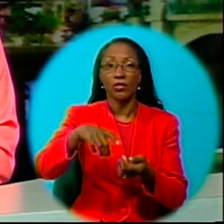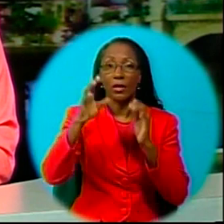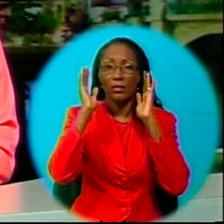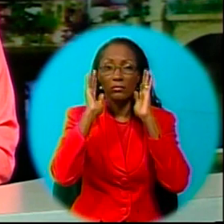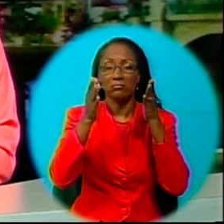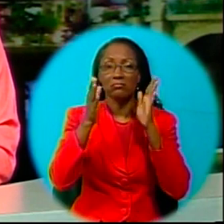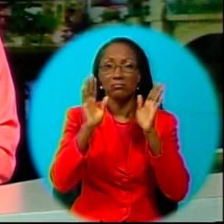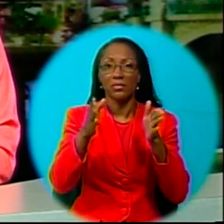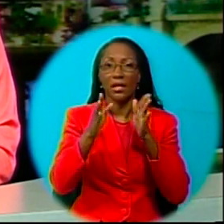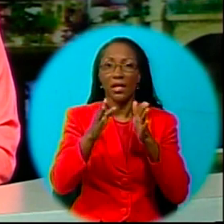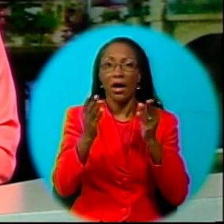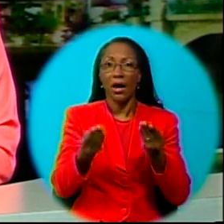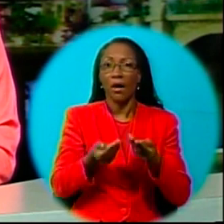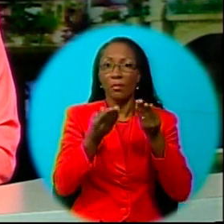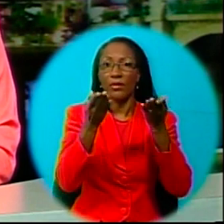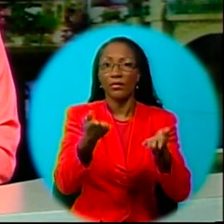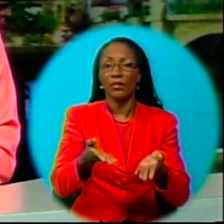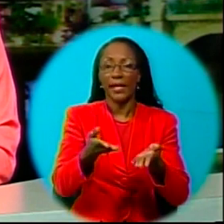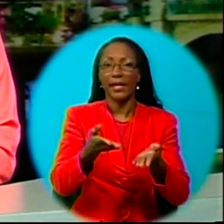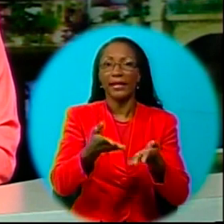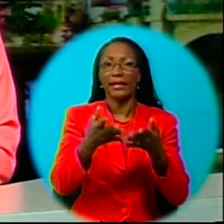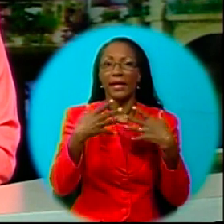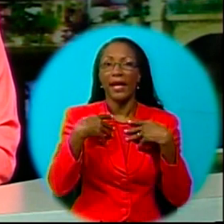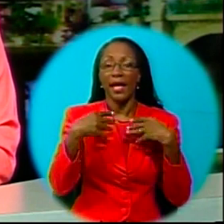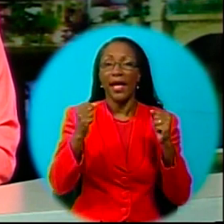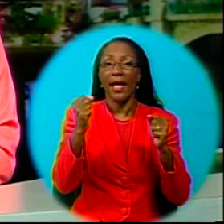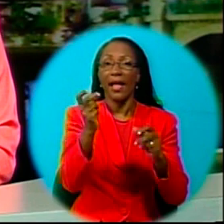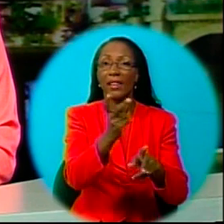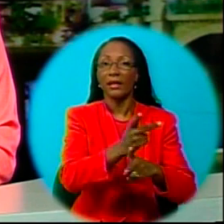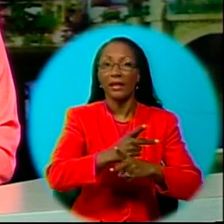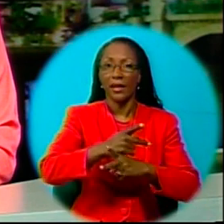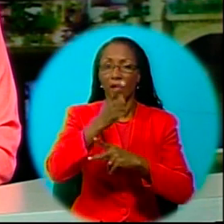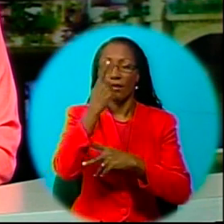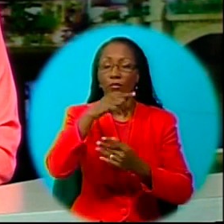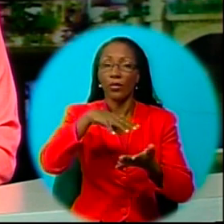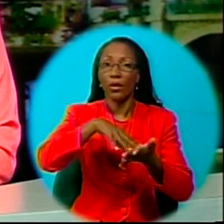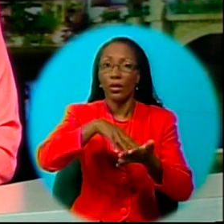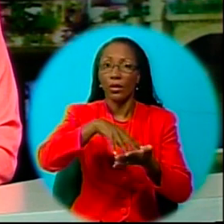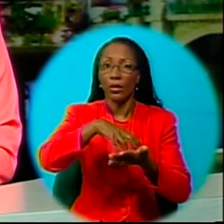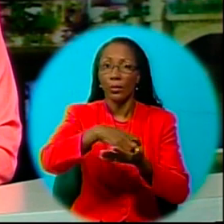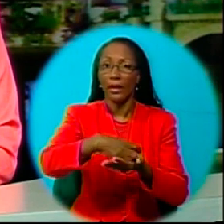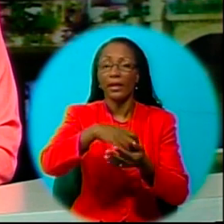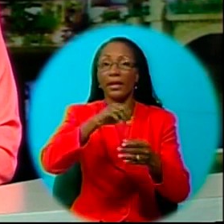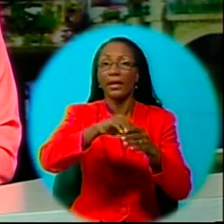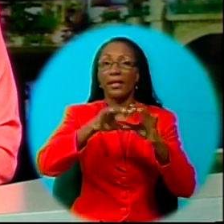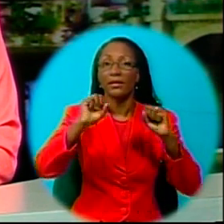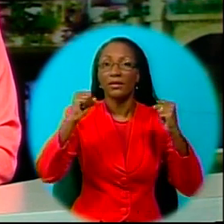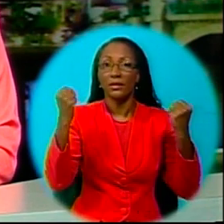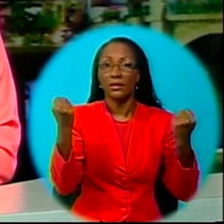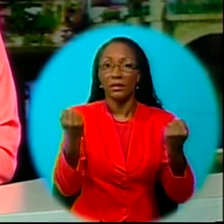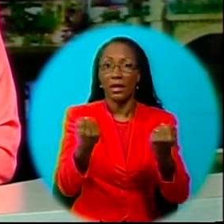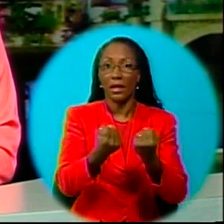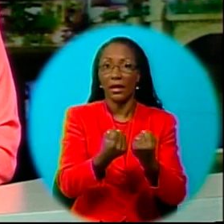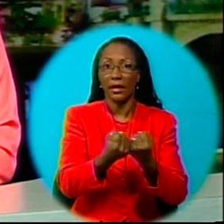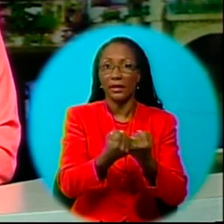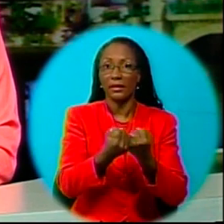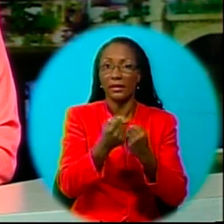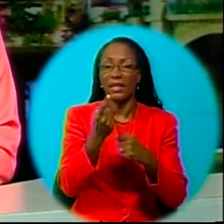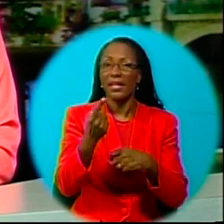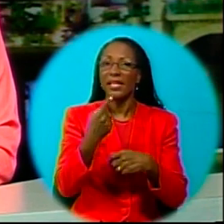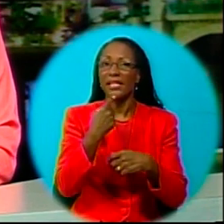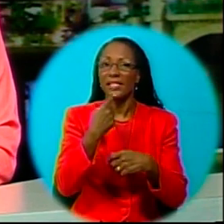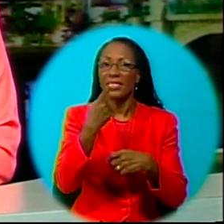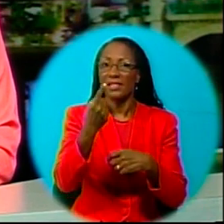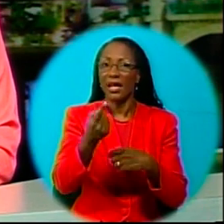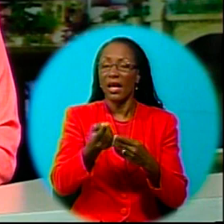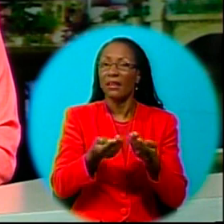providing health care for the most vulnerable in society under a new health care model. He made the proposal during the plenary session of